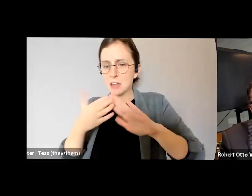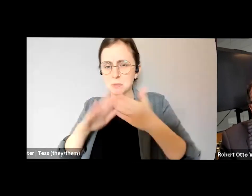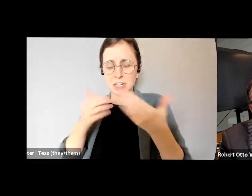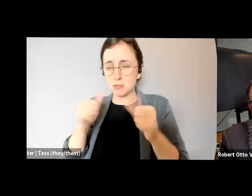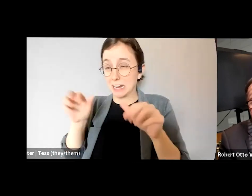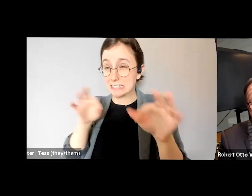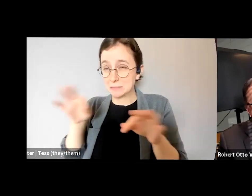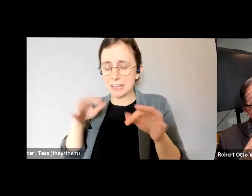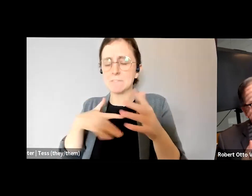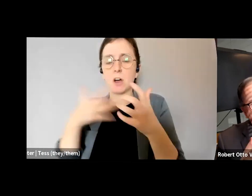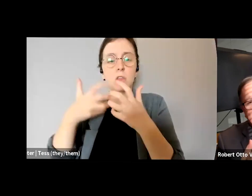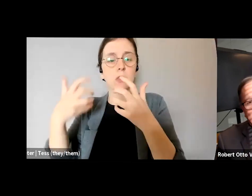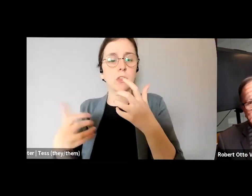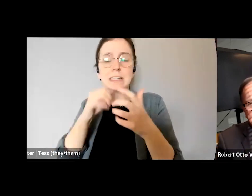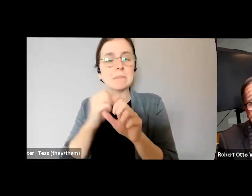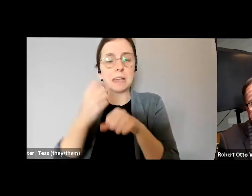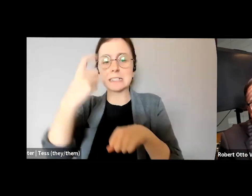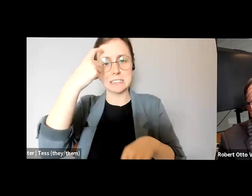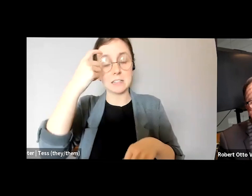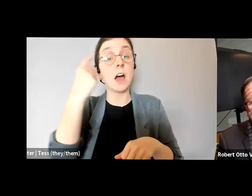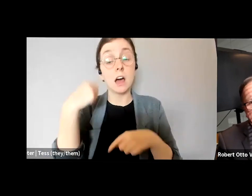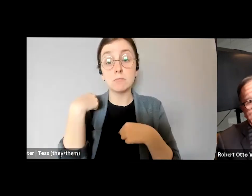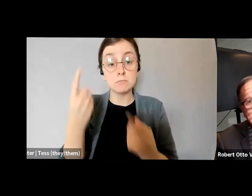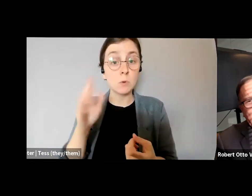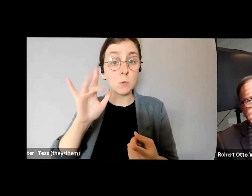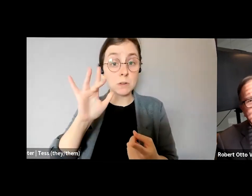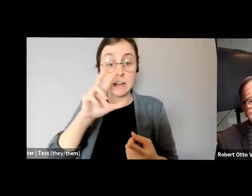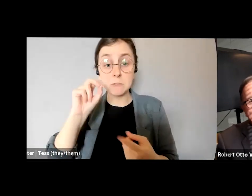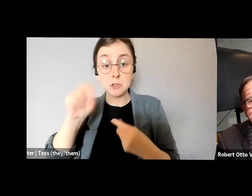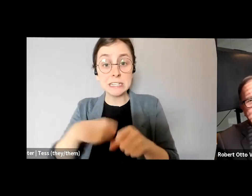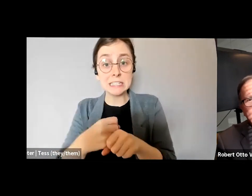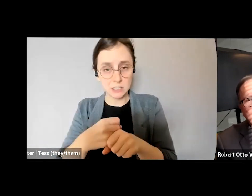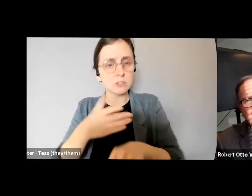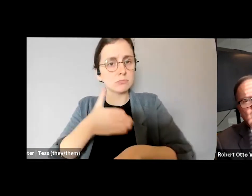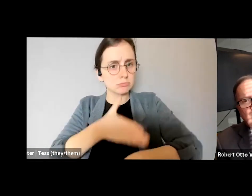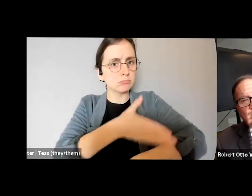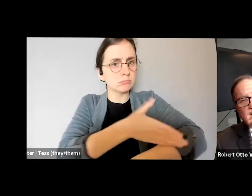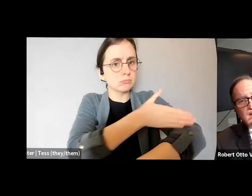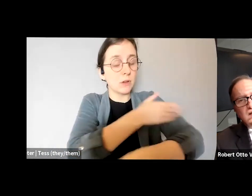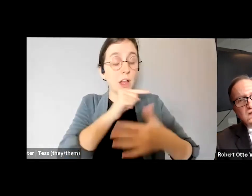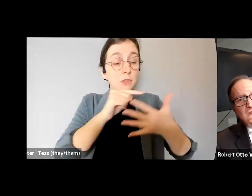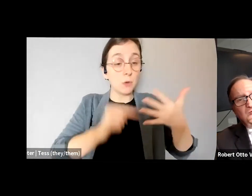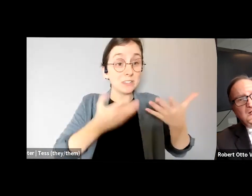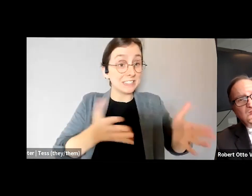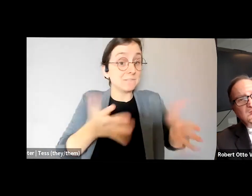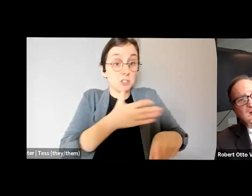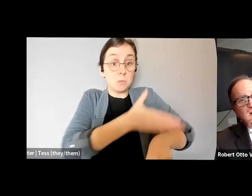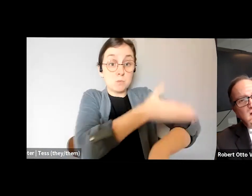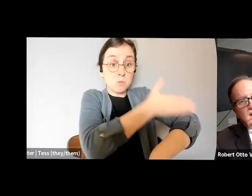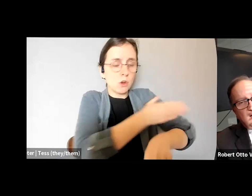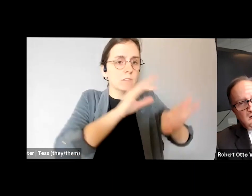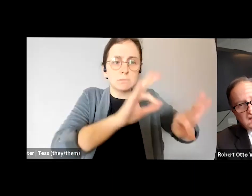advances in the last 25, 30 years. Those aren't the issues. The issues are now, how do we get this